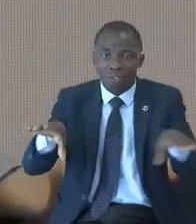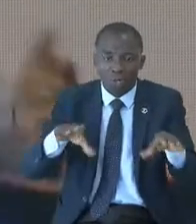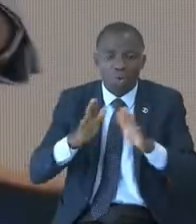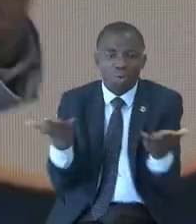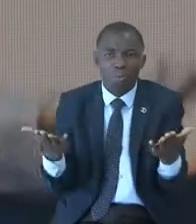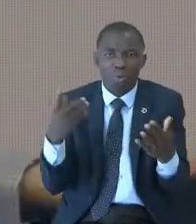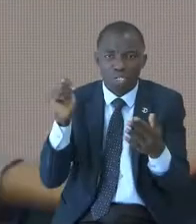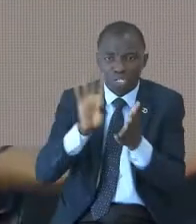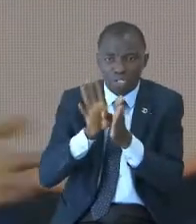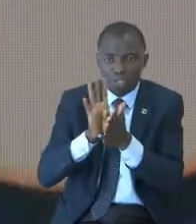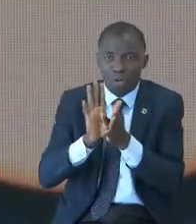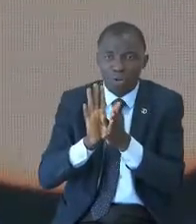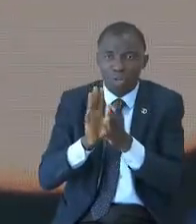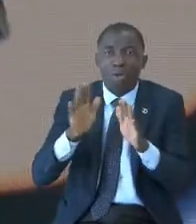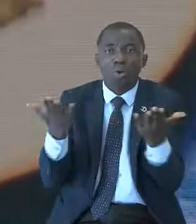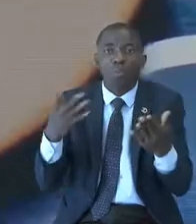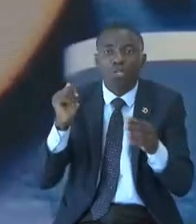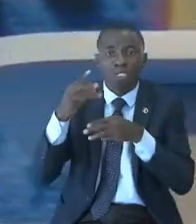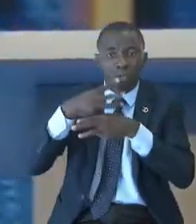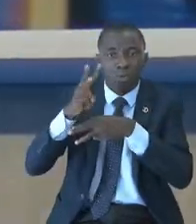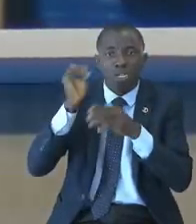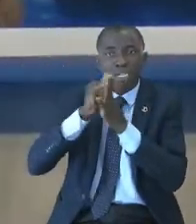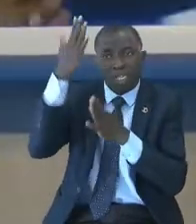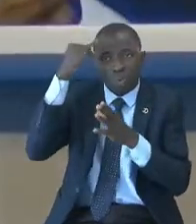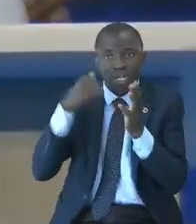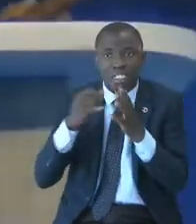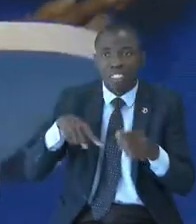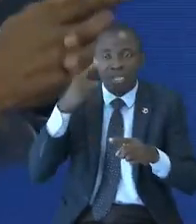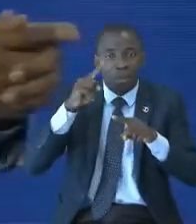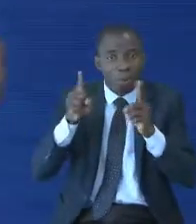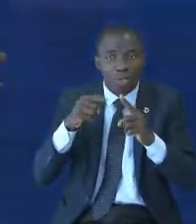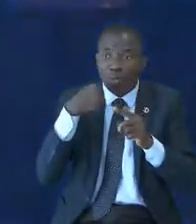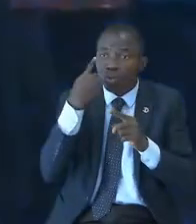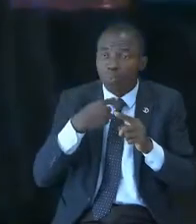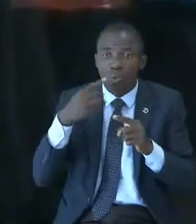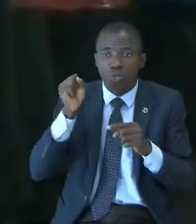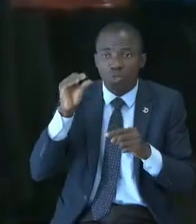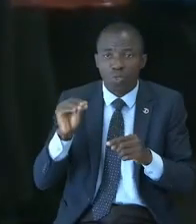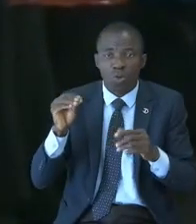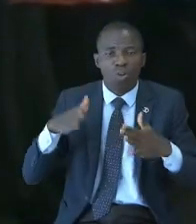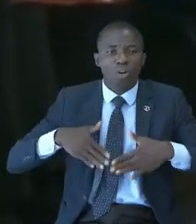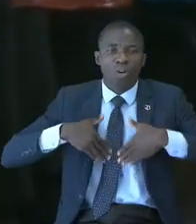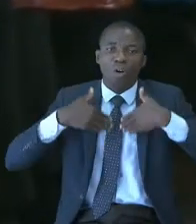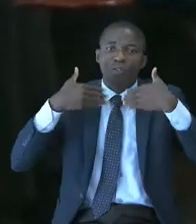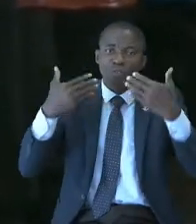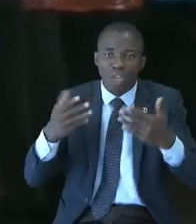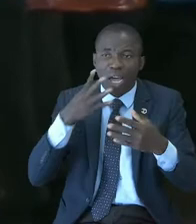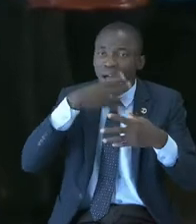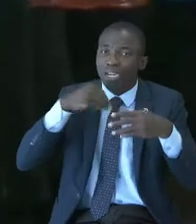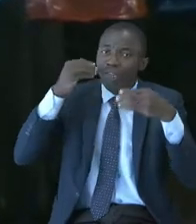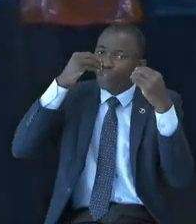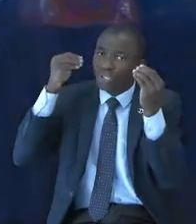door. Open the window. That's why it says, but whoso confesseth and